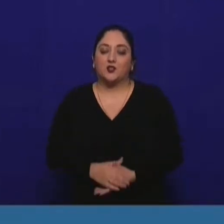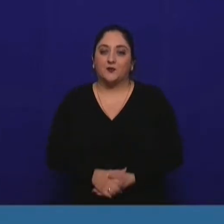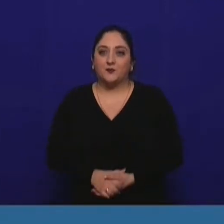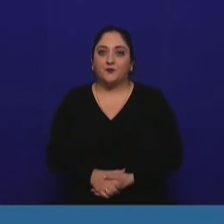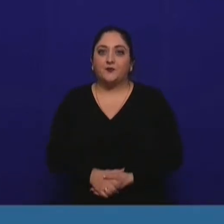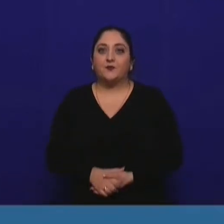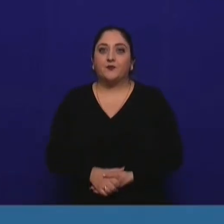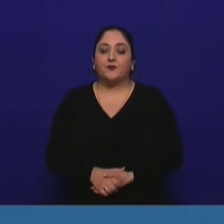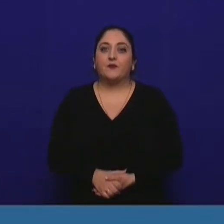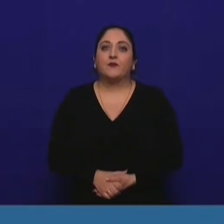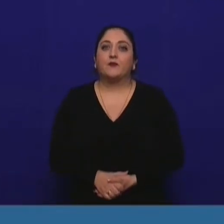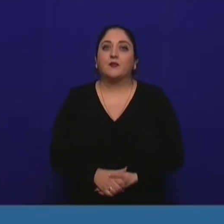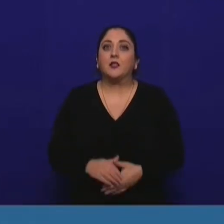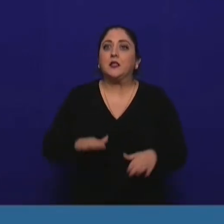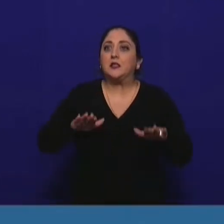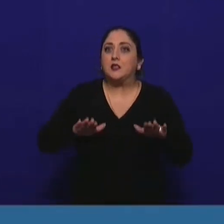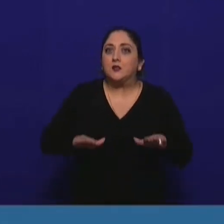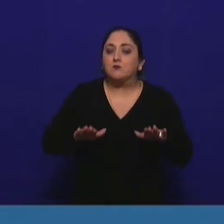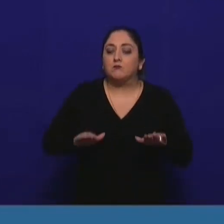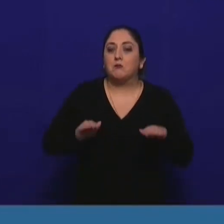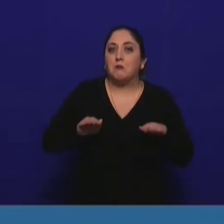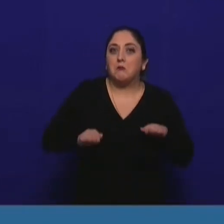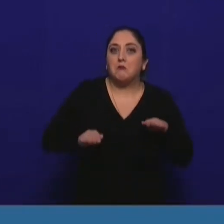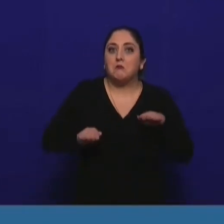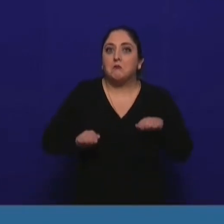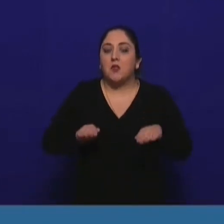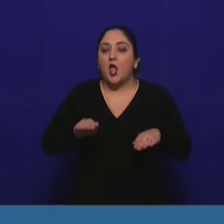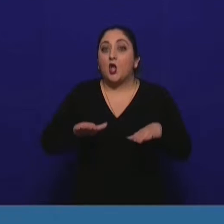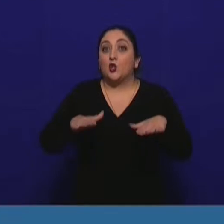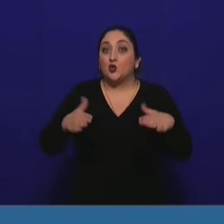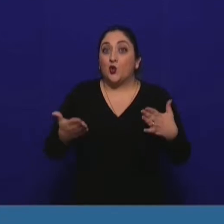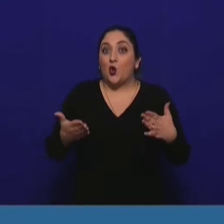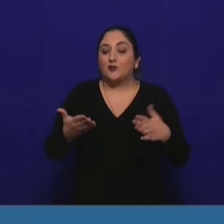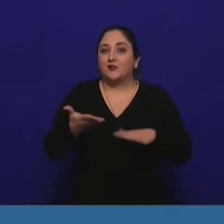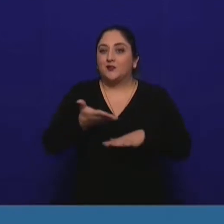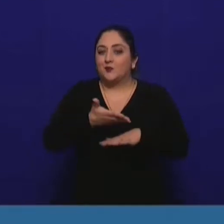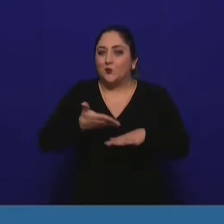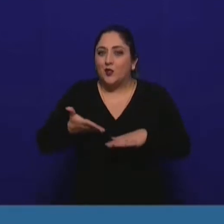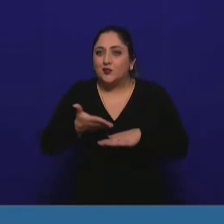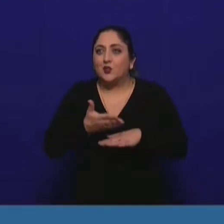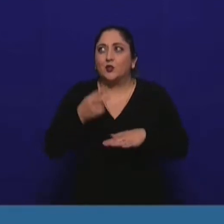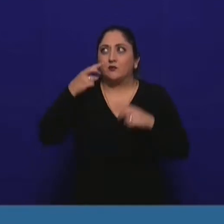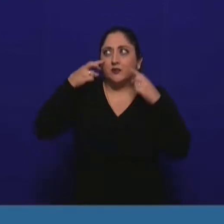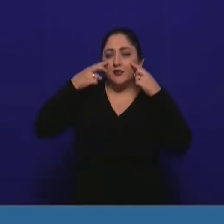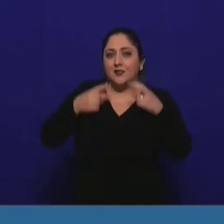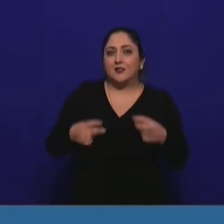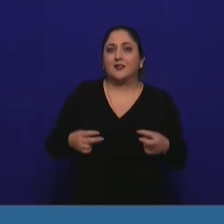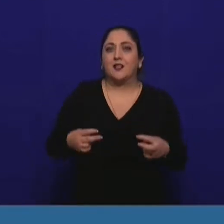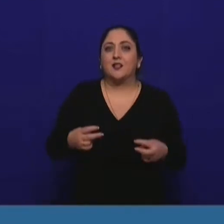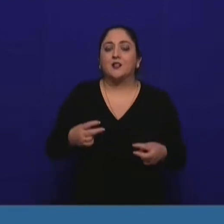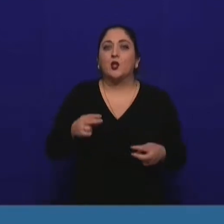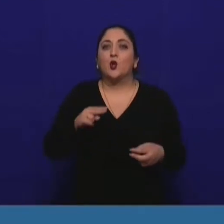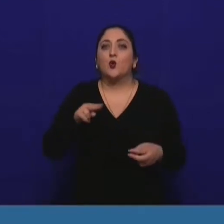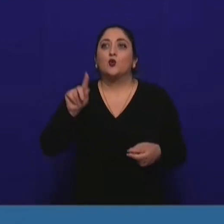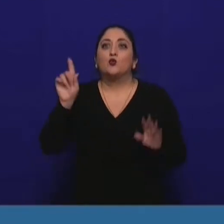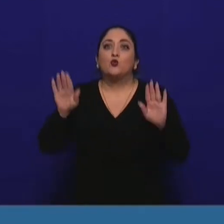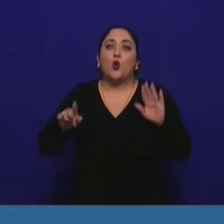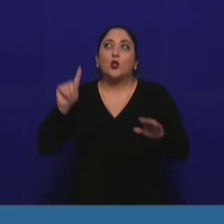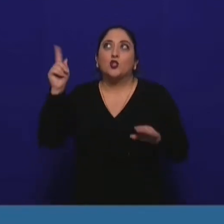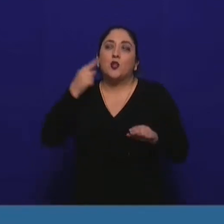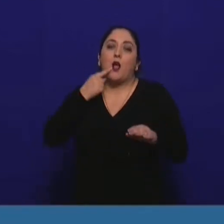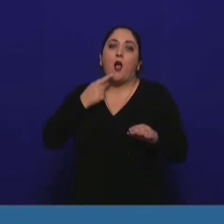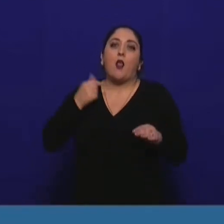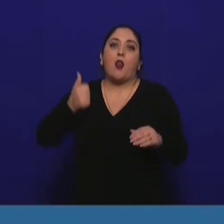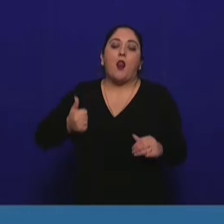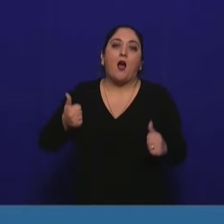il-kwarantina. Aħna dejjem nimxu mal-avvanzi u dak li joħroġ mill-ukoll riċerka u dejjem nimxu ma' dak li huwa